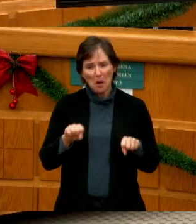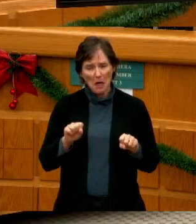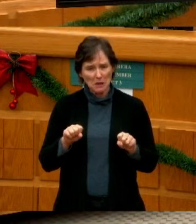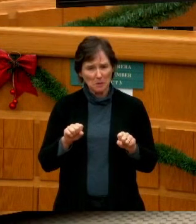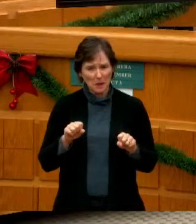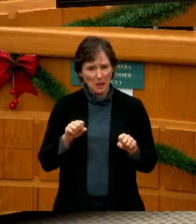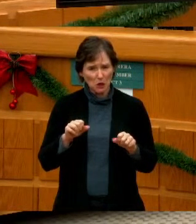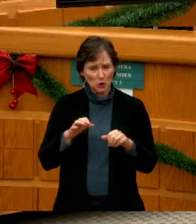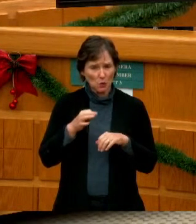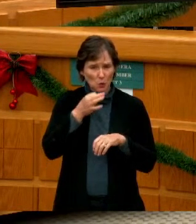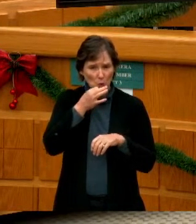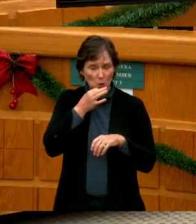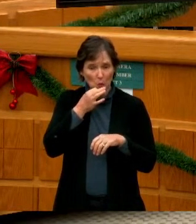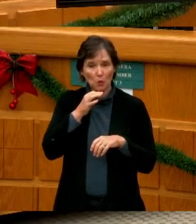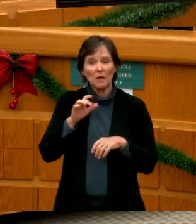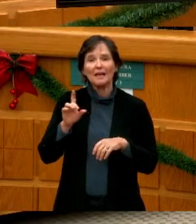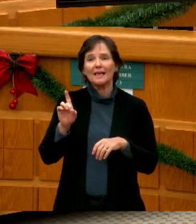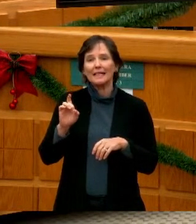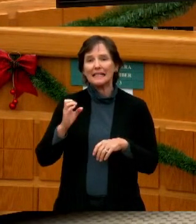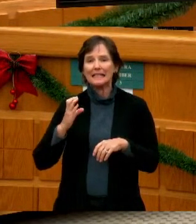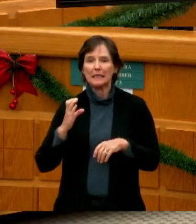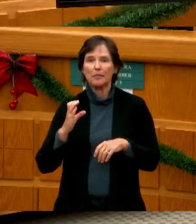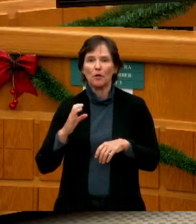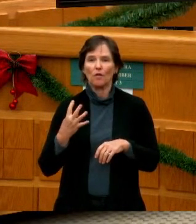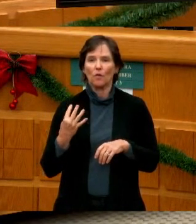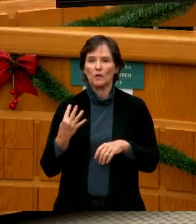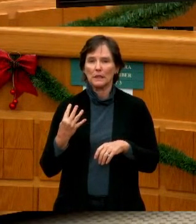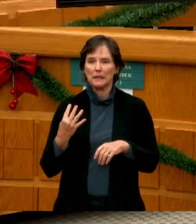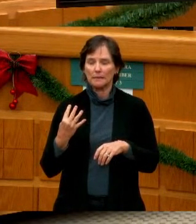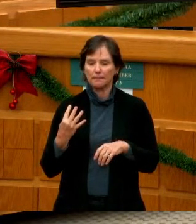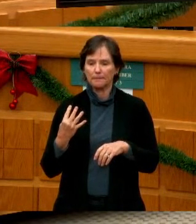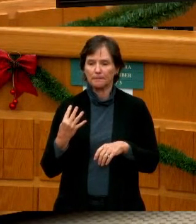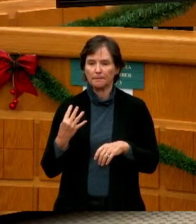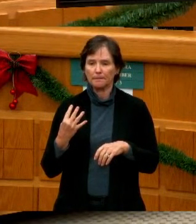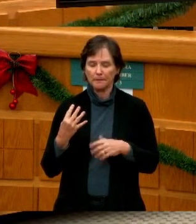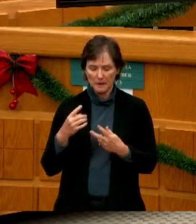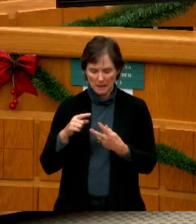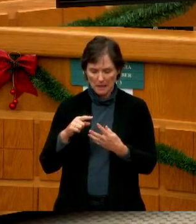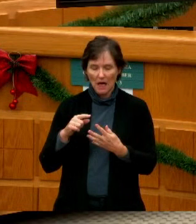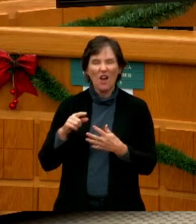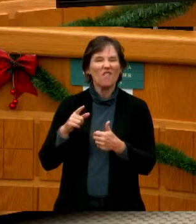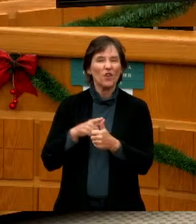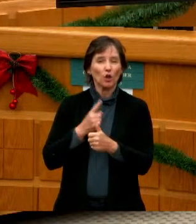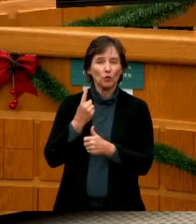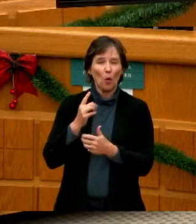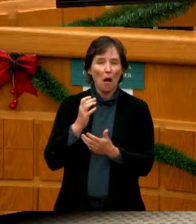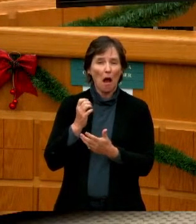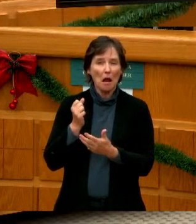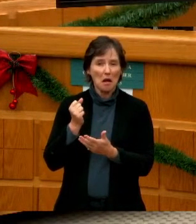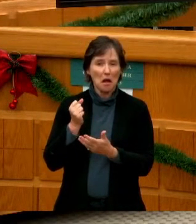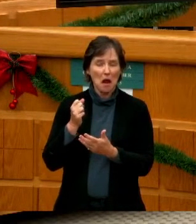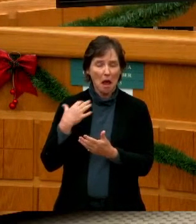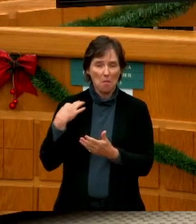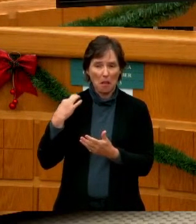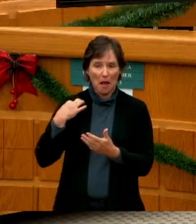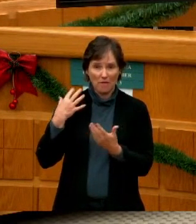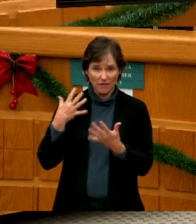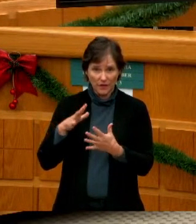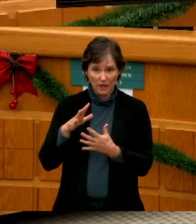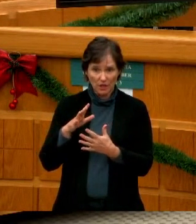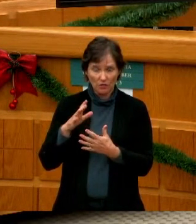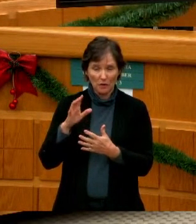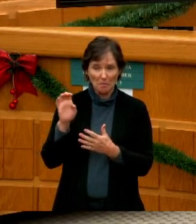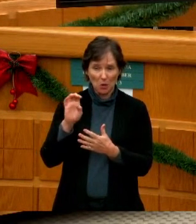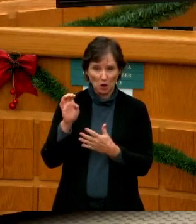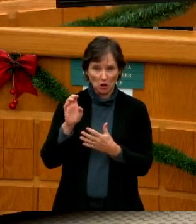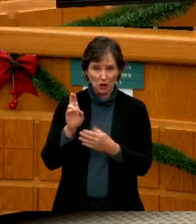distribution as early as December the 14th. So the first one that applied for the EUA was Pfizer, and so